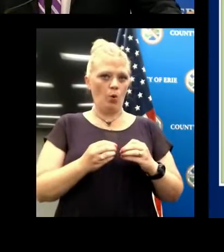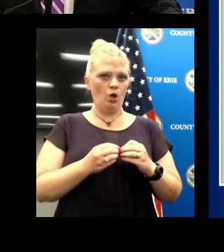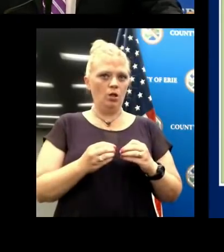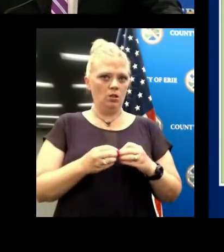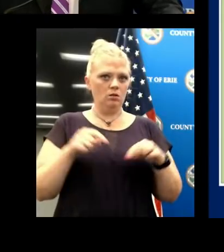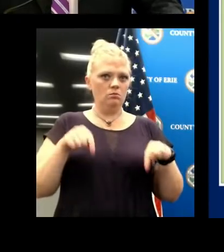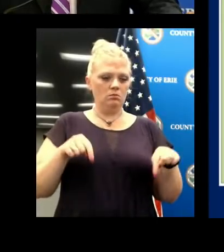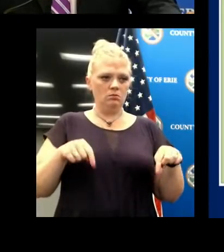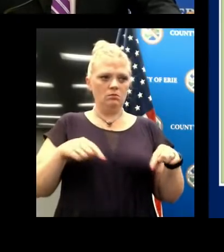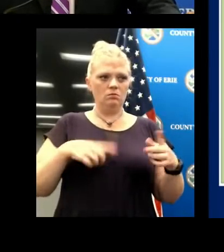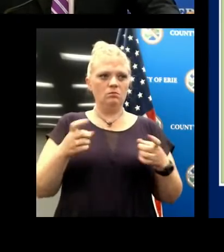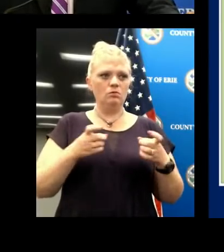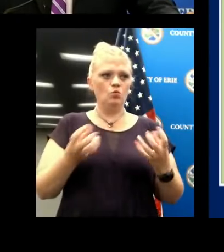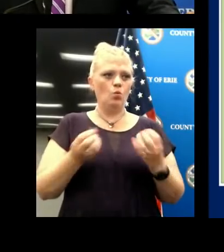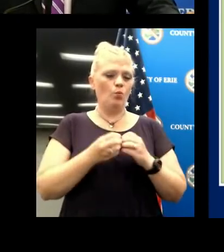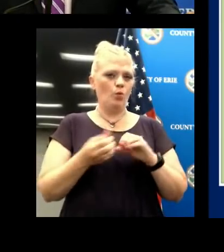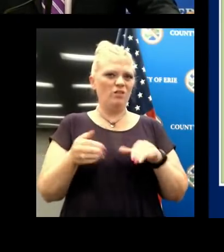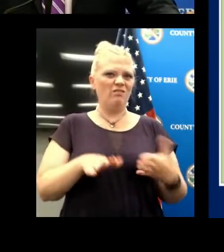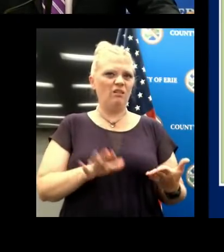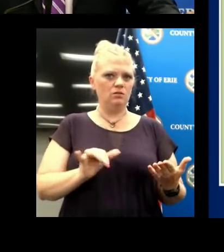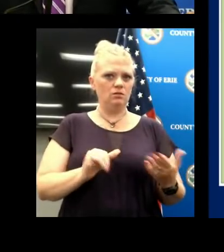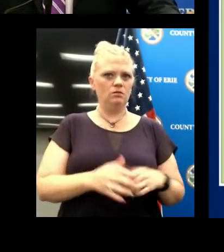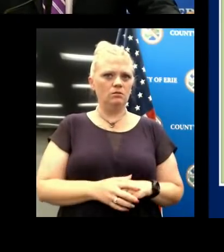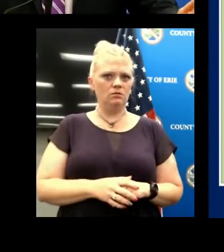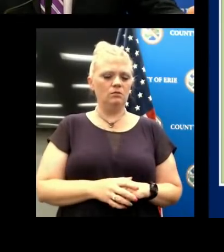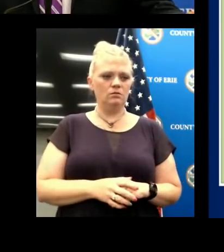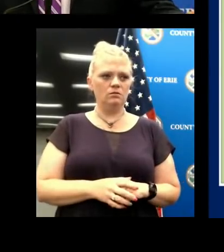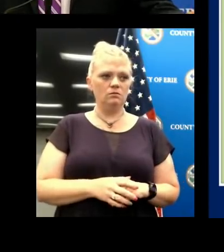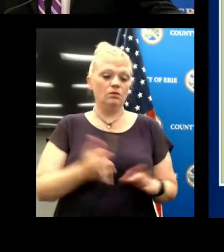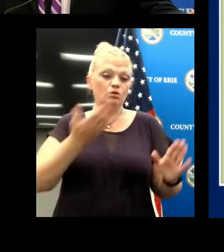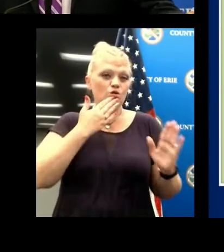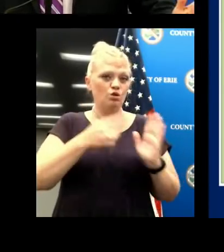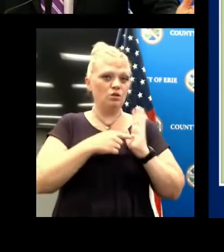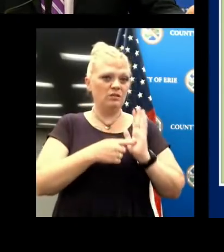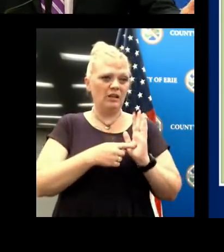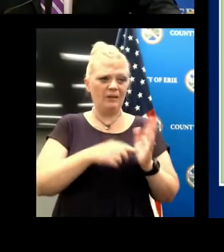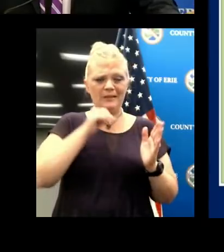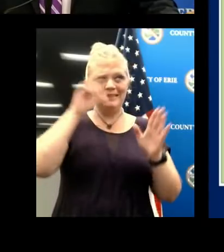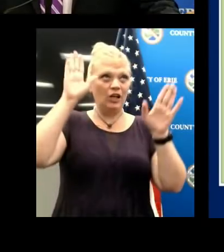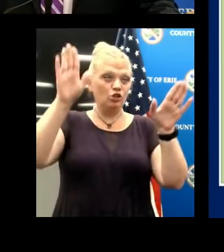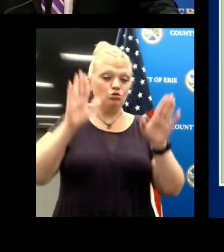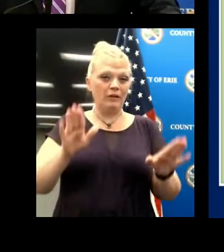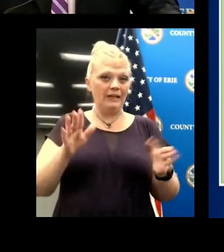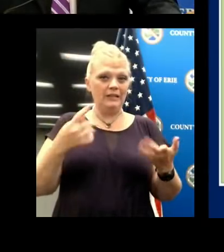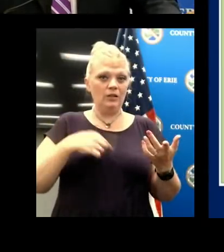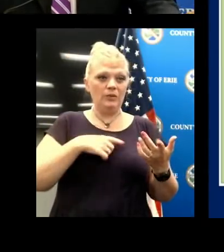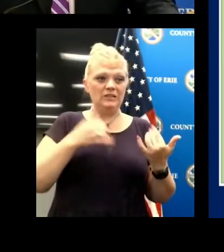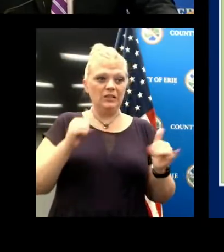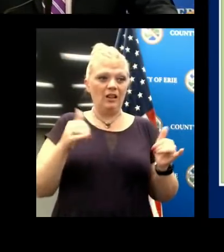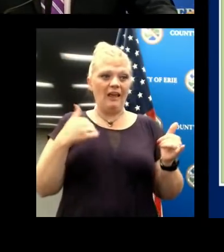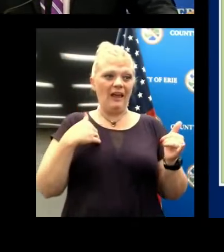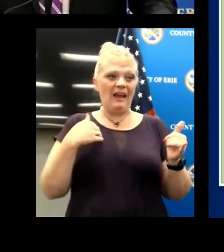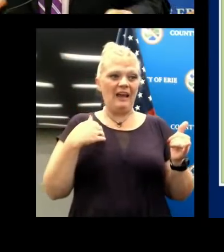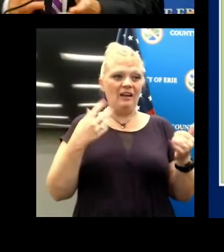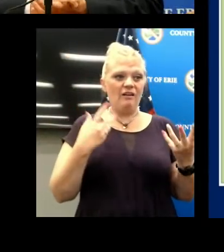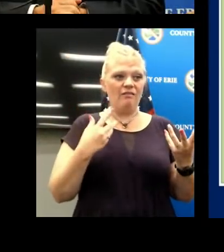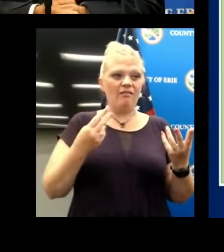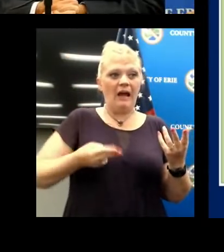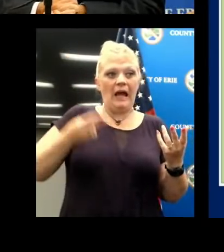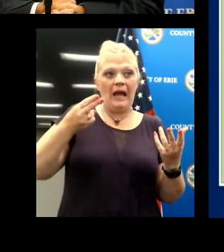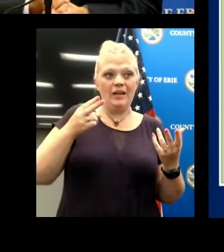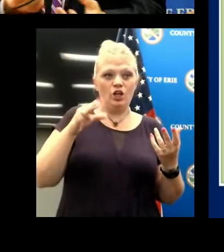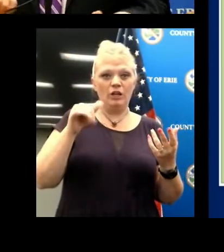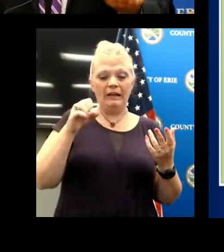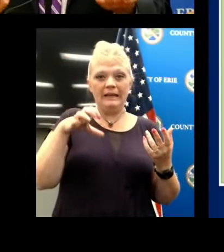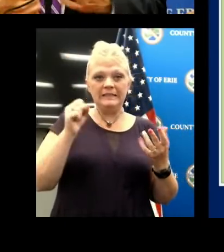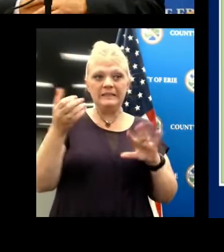and certainly control more of the deaths. So that's a good sign. It's not great that we still have these higher cases and the higher